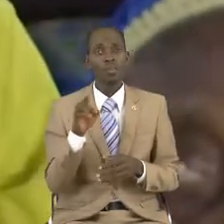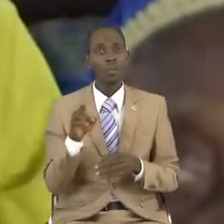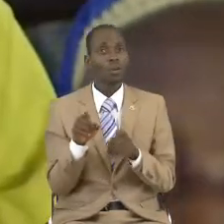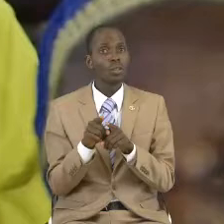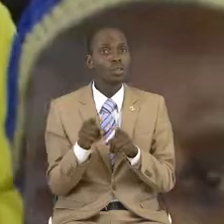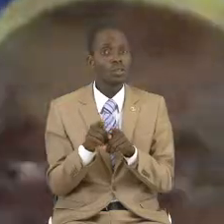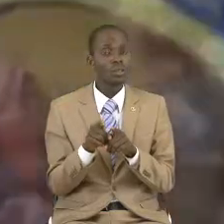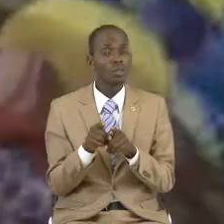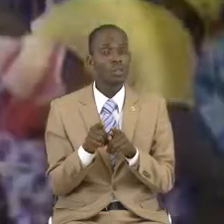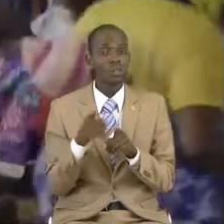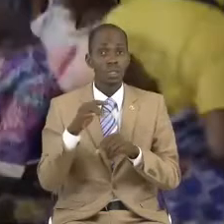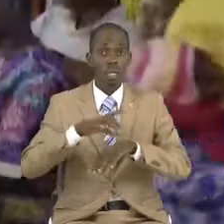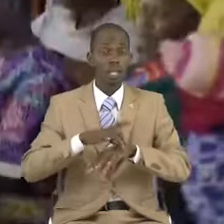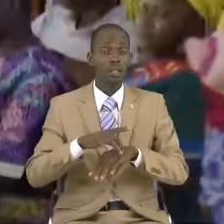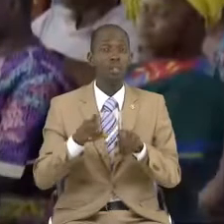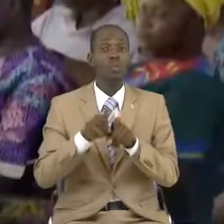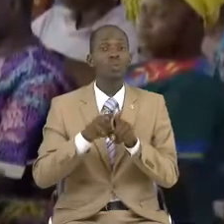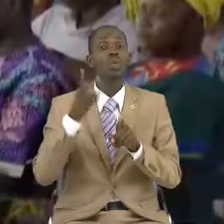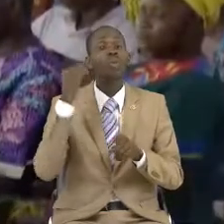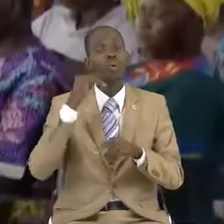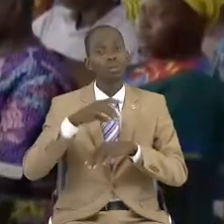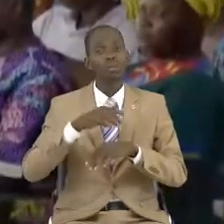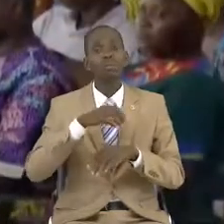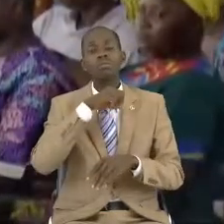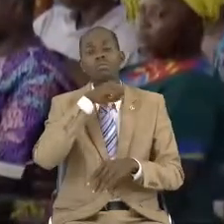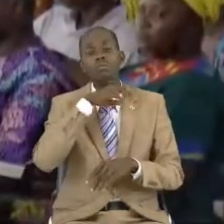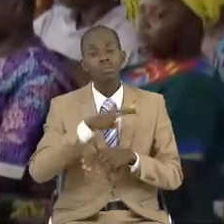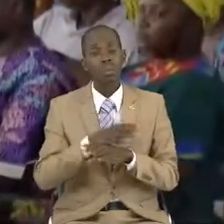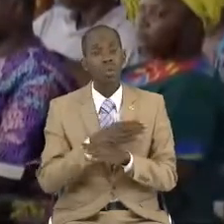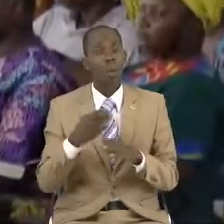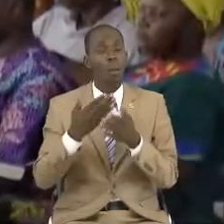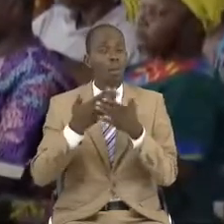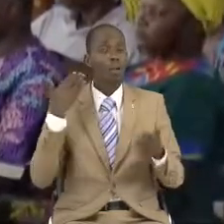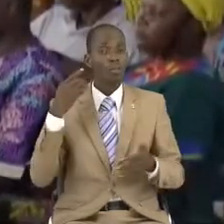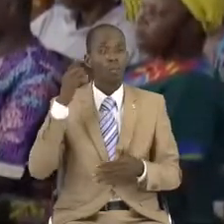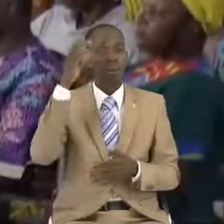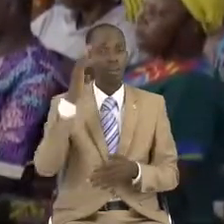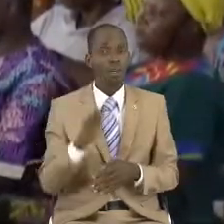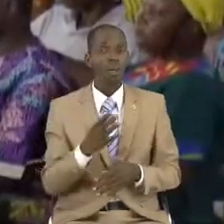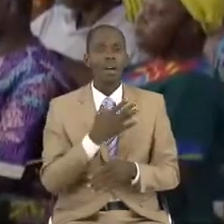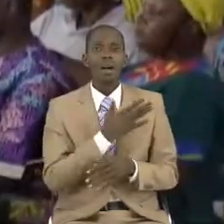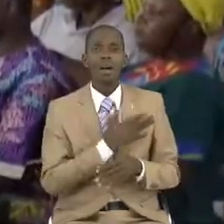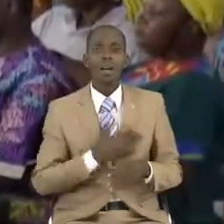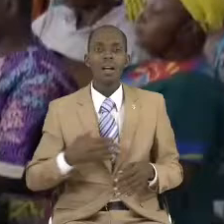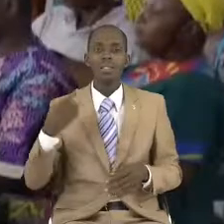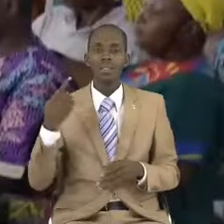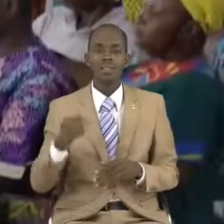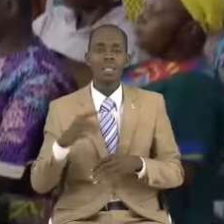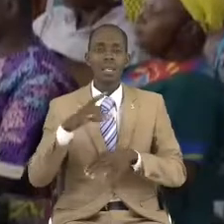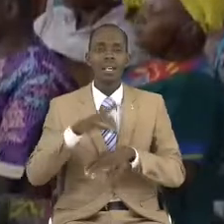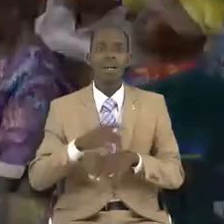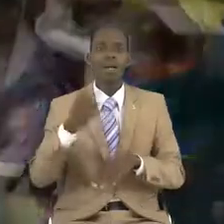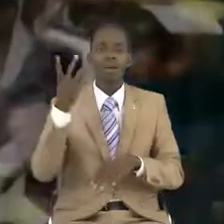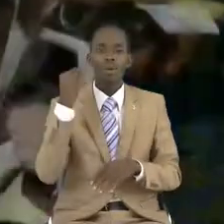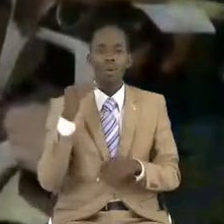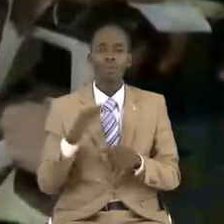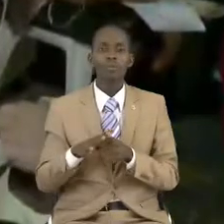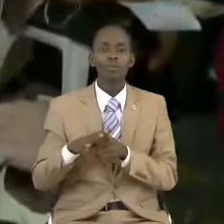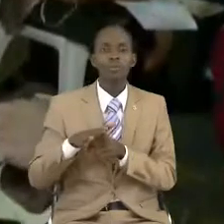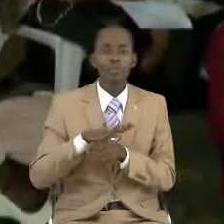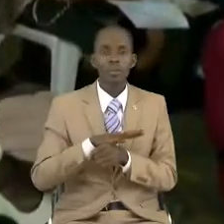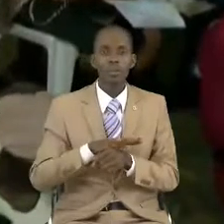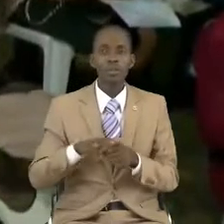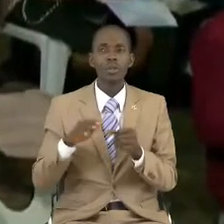corrupt before god and the earth was filled with